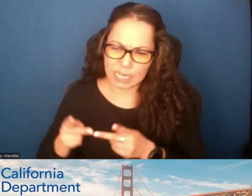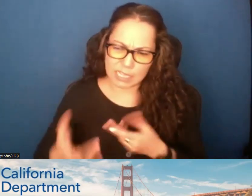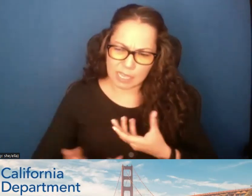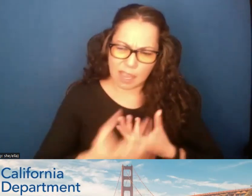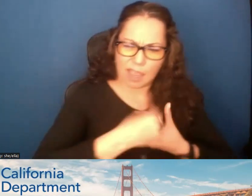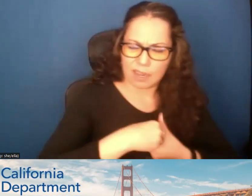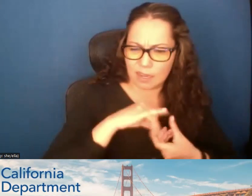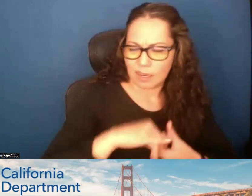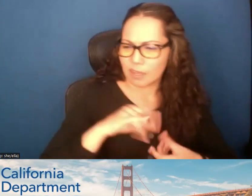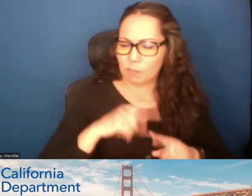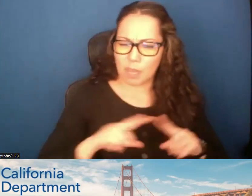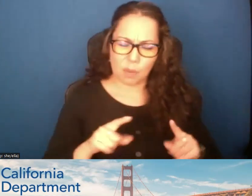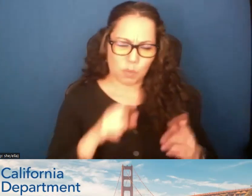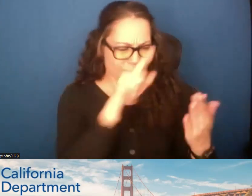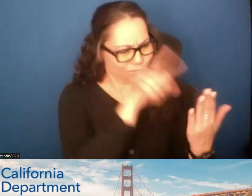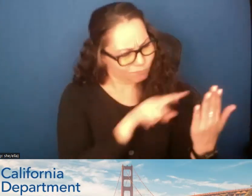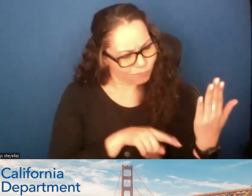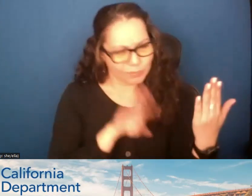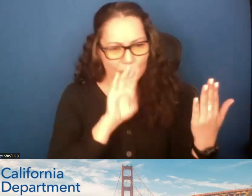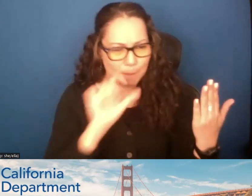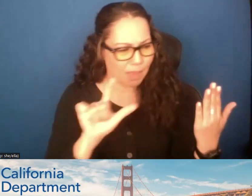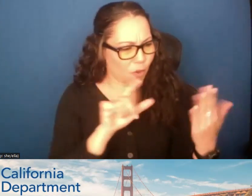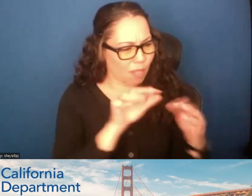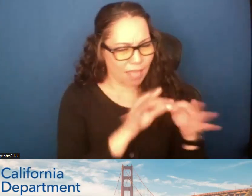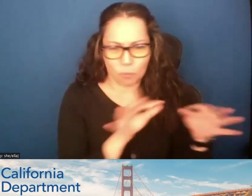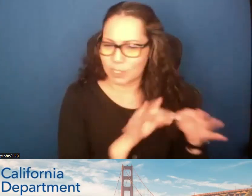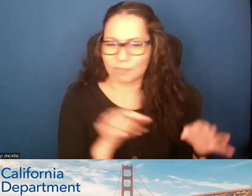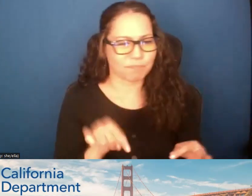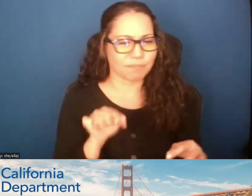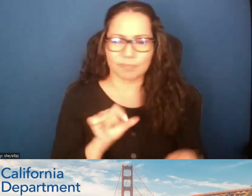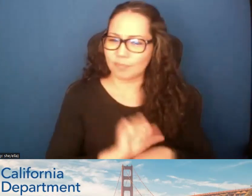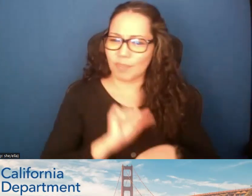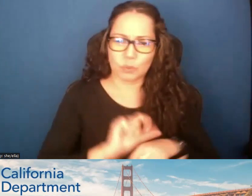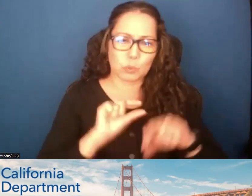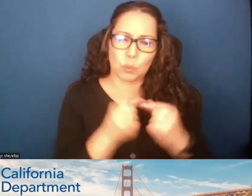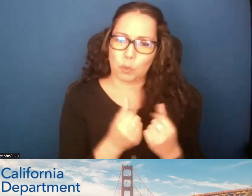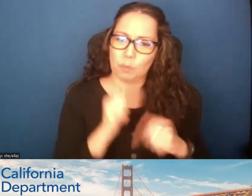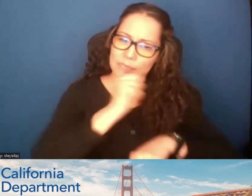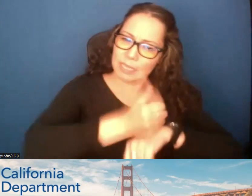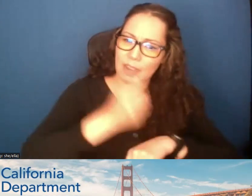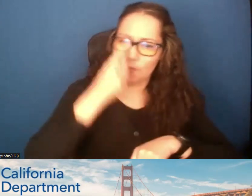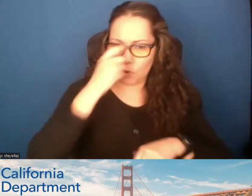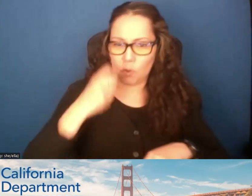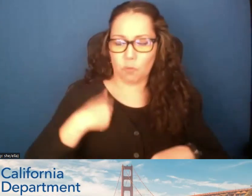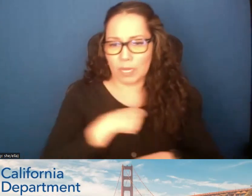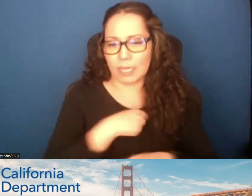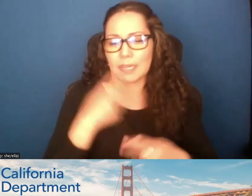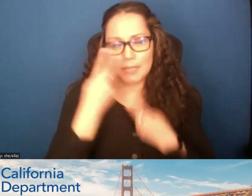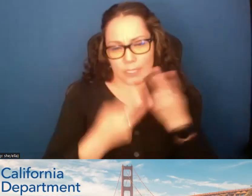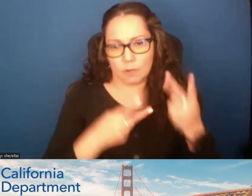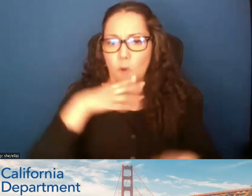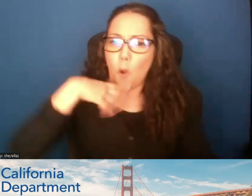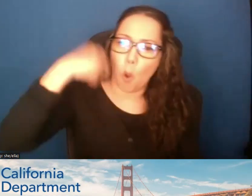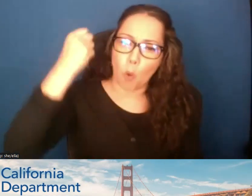bill language. And really this work group is convened to really consider visits to older adult